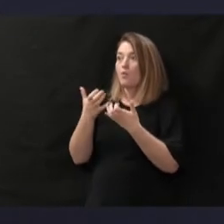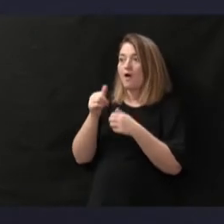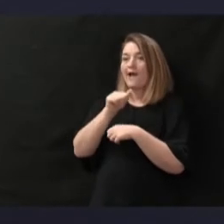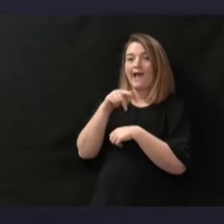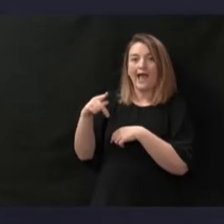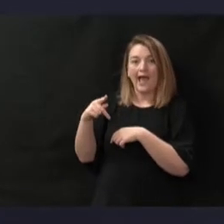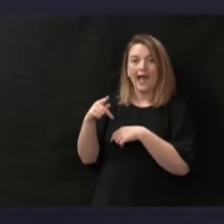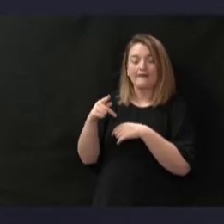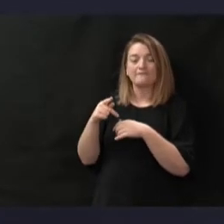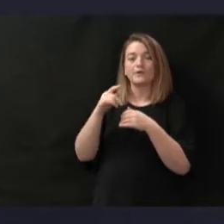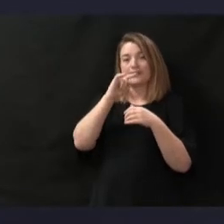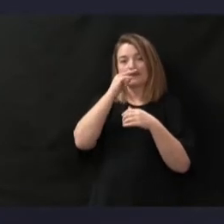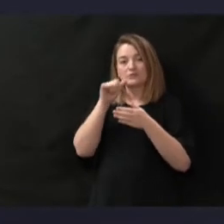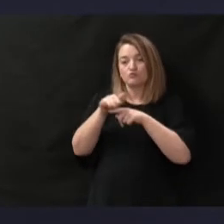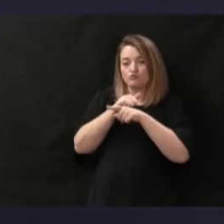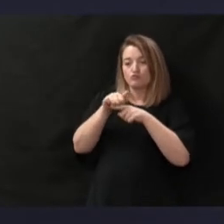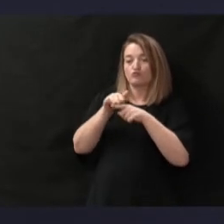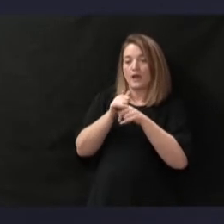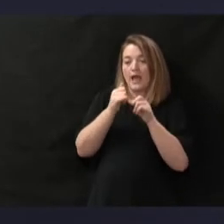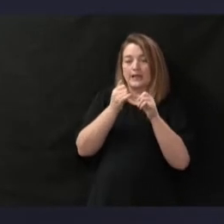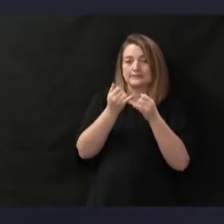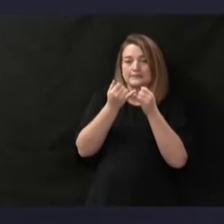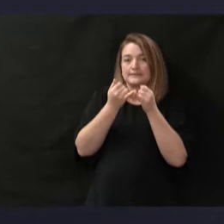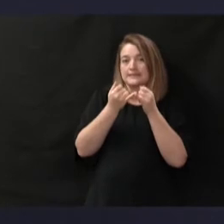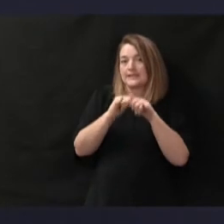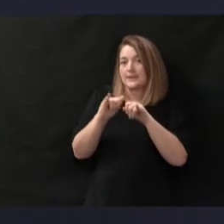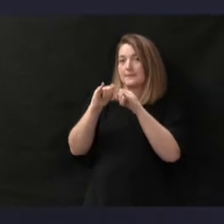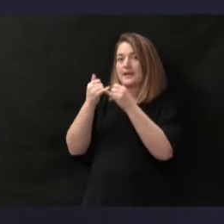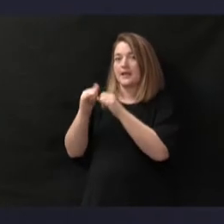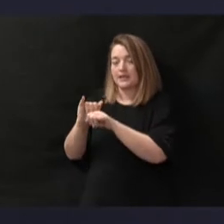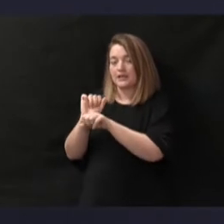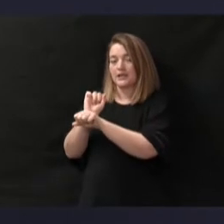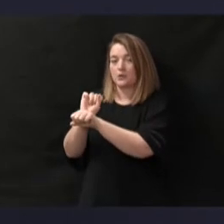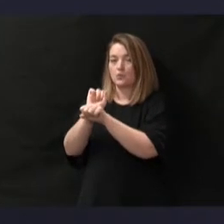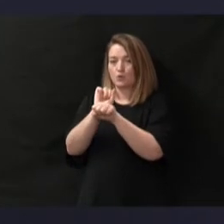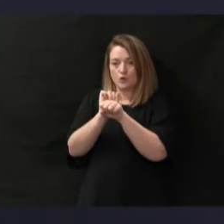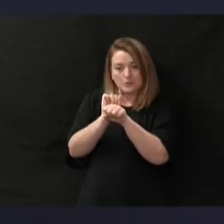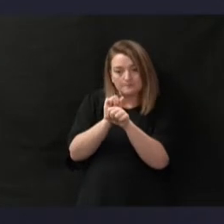to do independently. Okay.